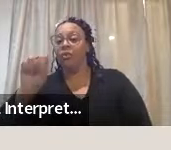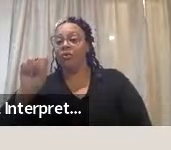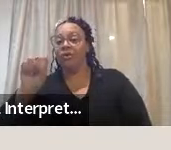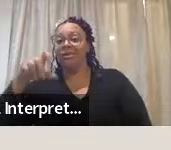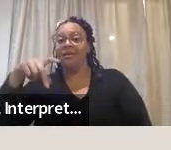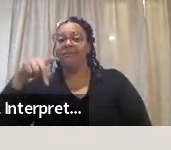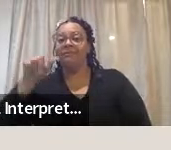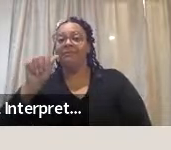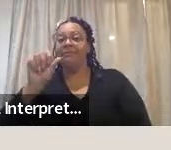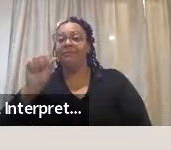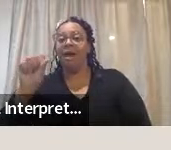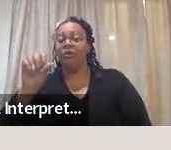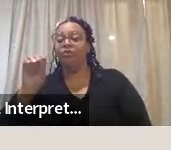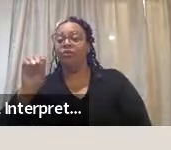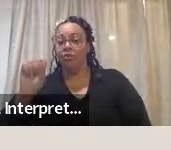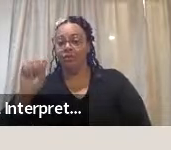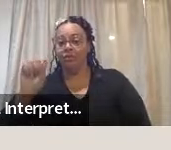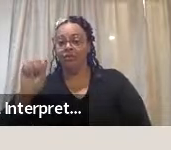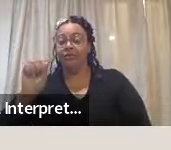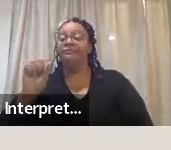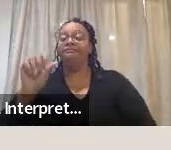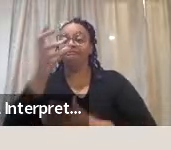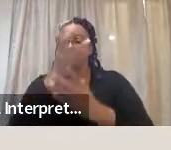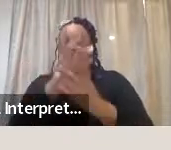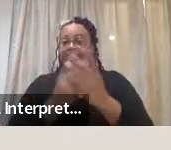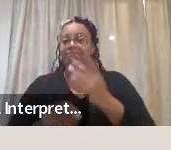lost April 23rd, 2024.